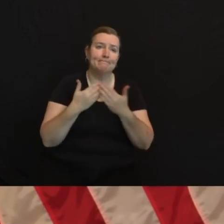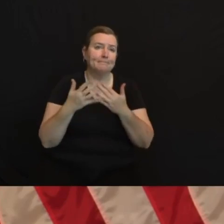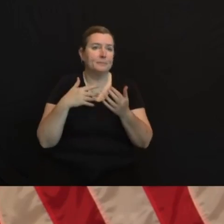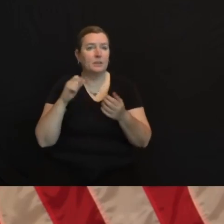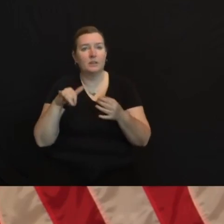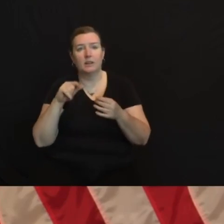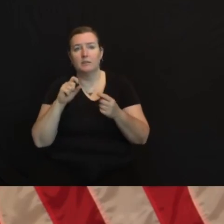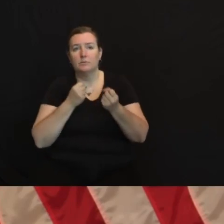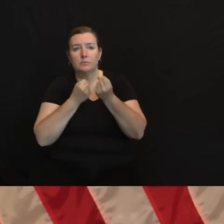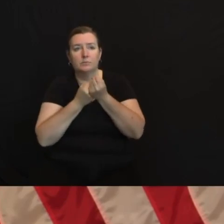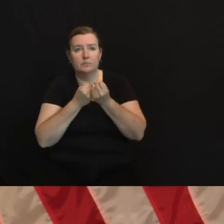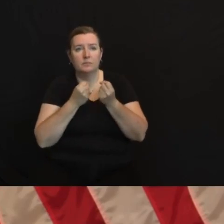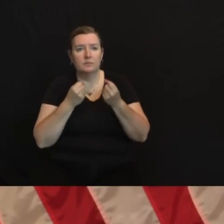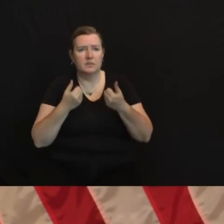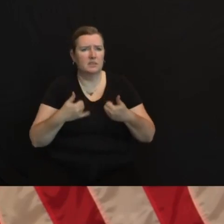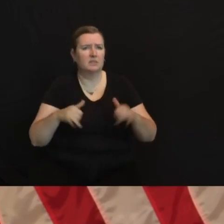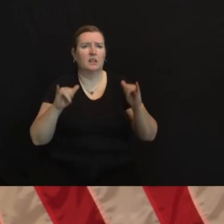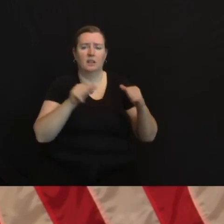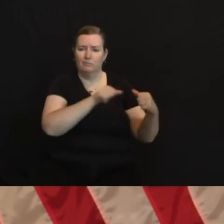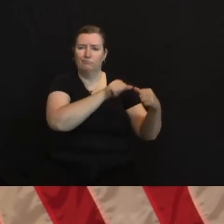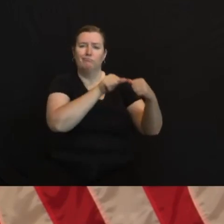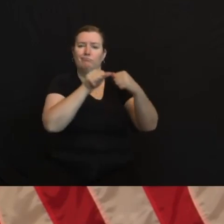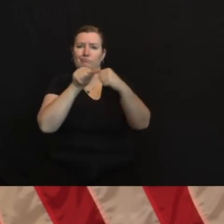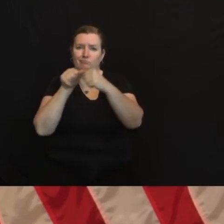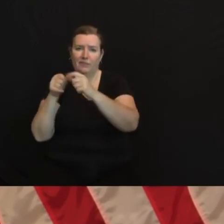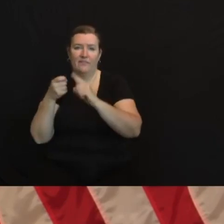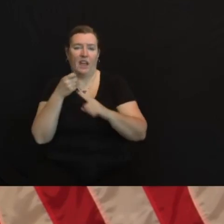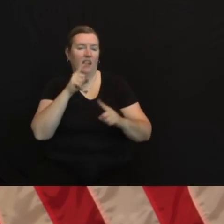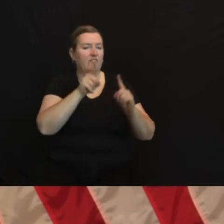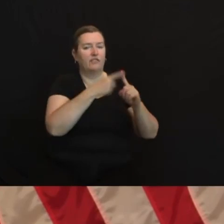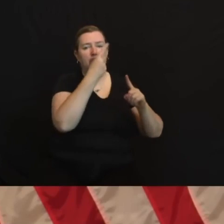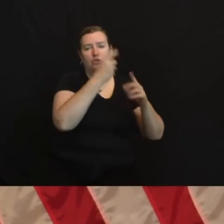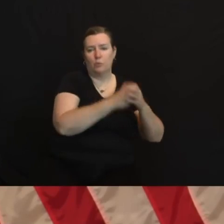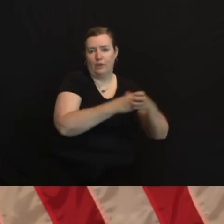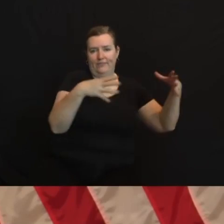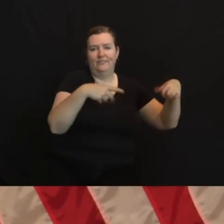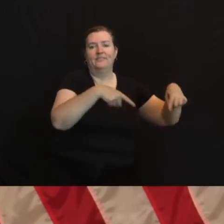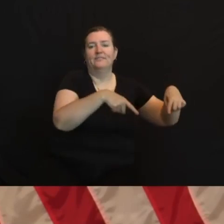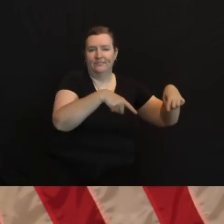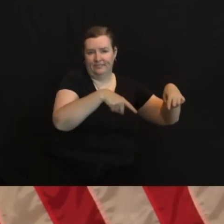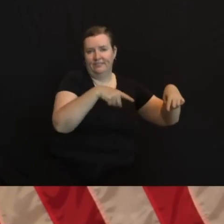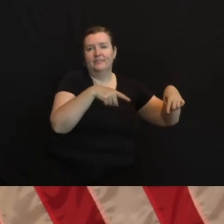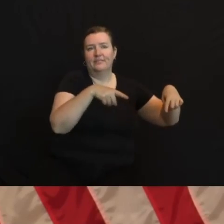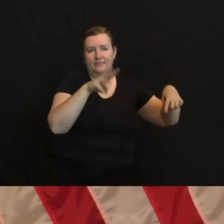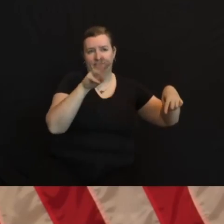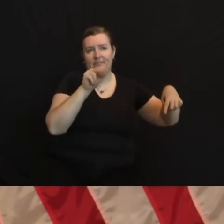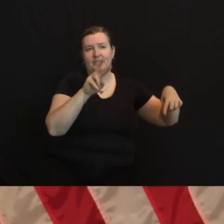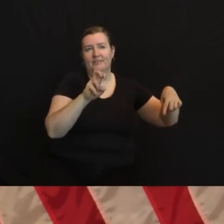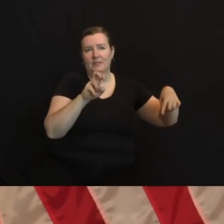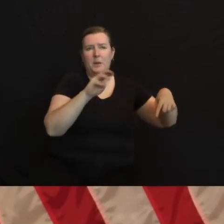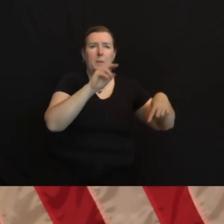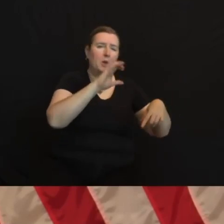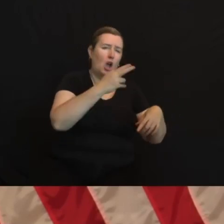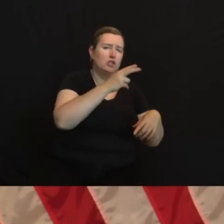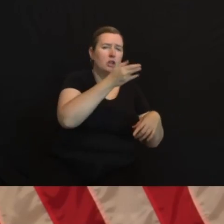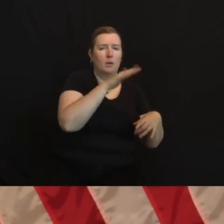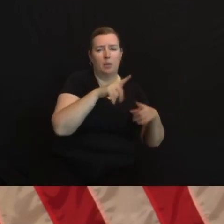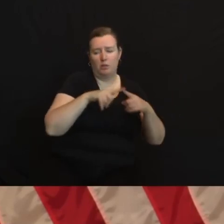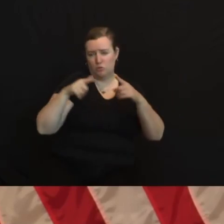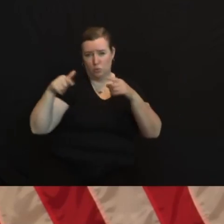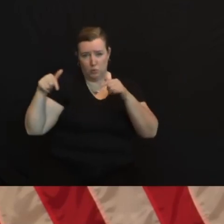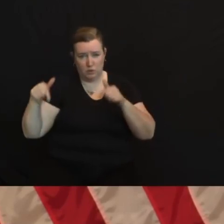a continuum of the first wave that we saw back in March and April versus this being the beginning